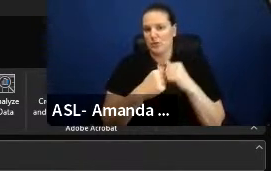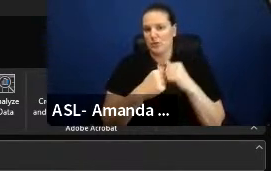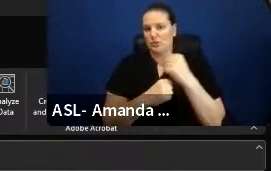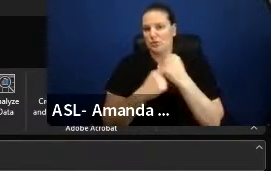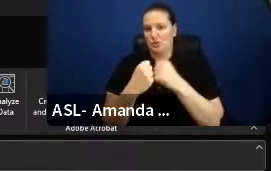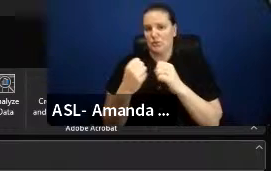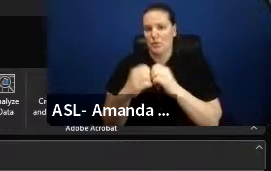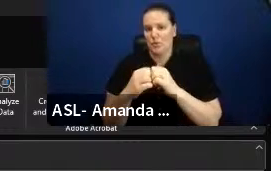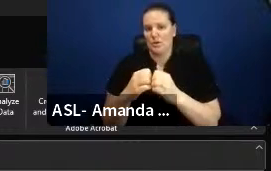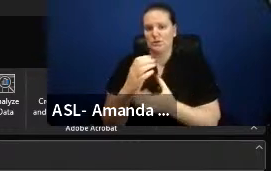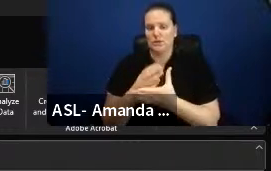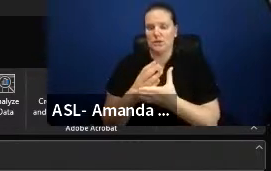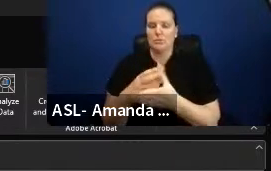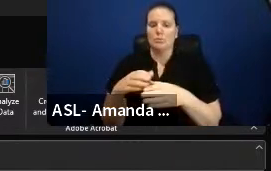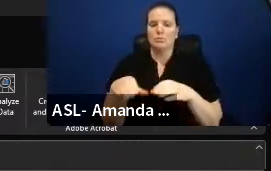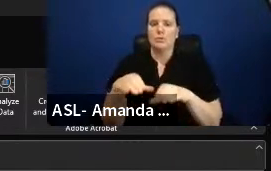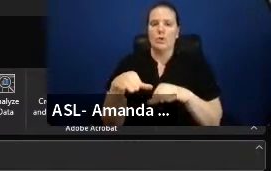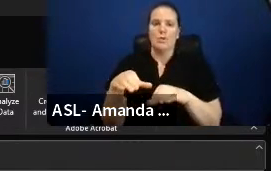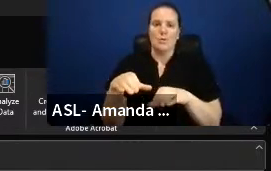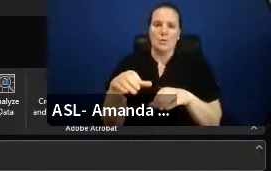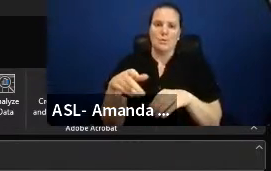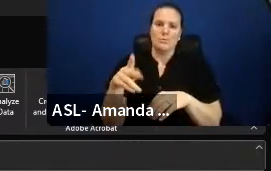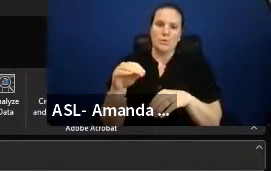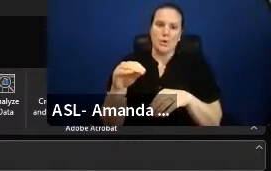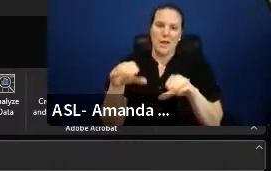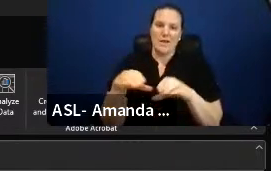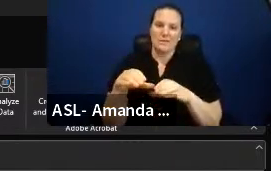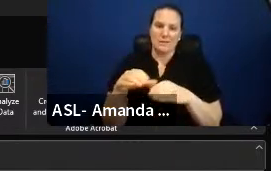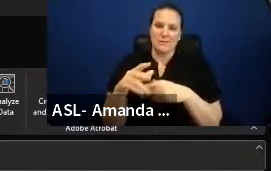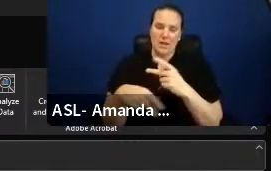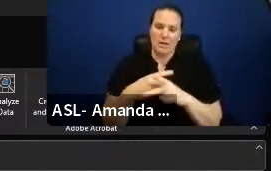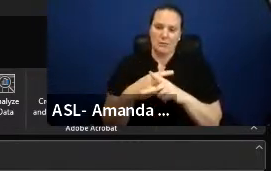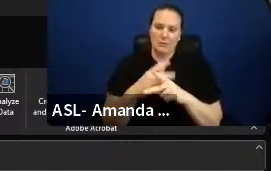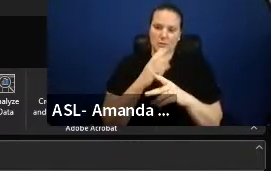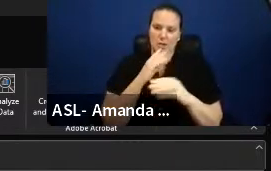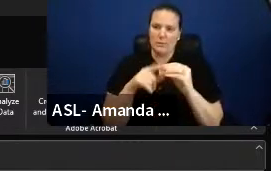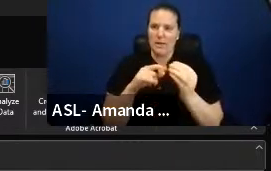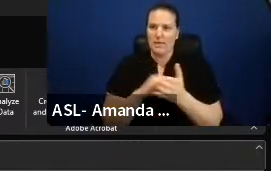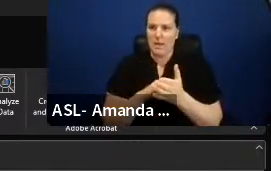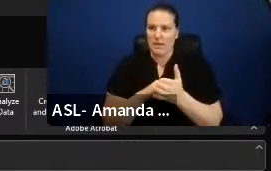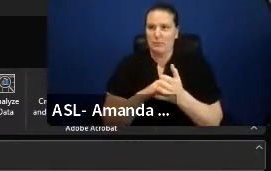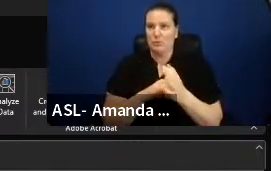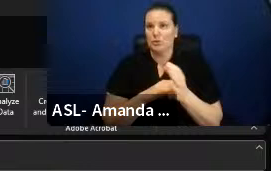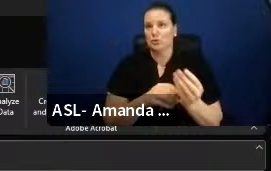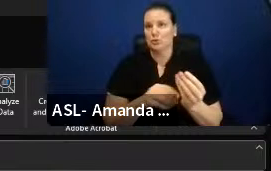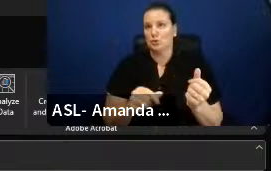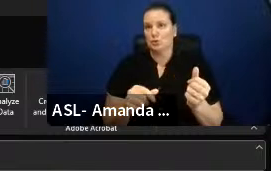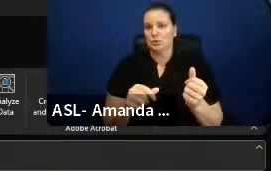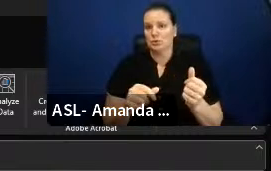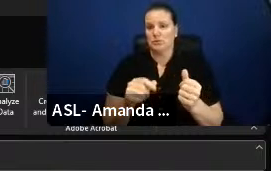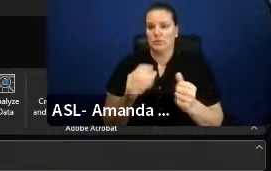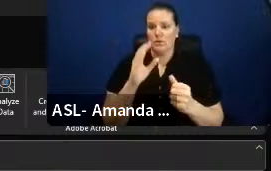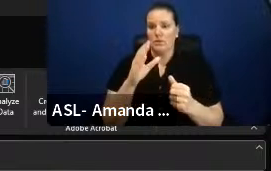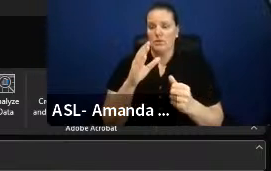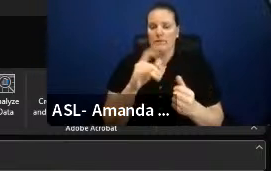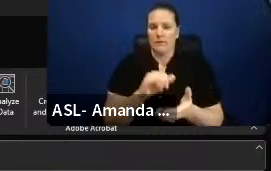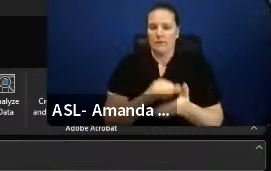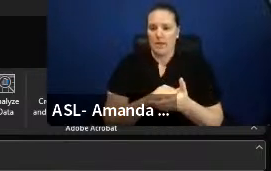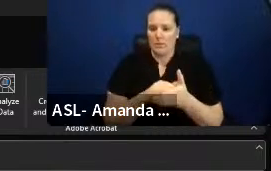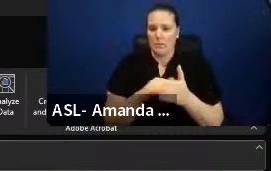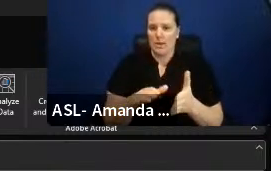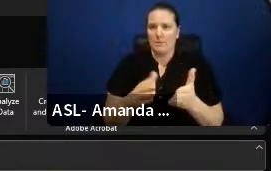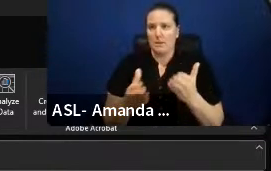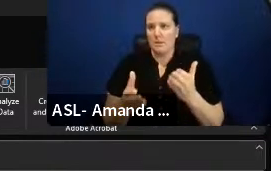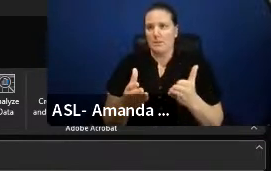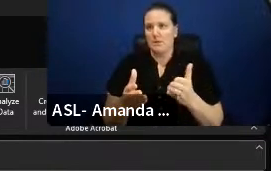those proactive type things that you're talking about and putting solutions forward in a proactive way may